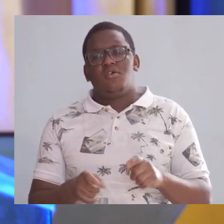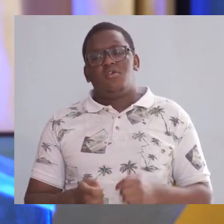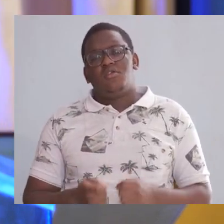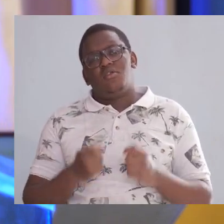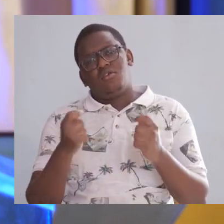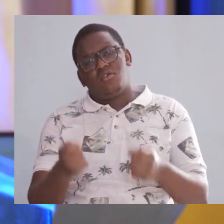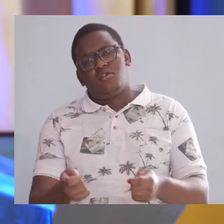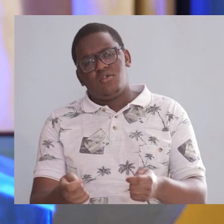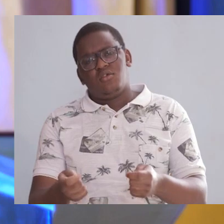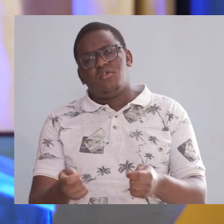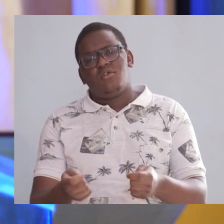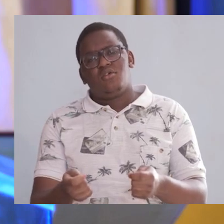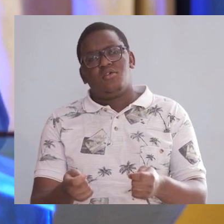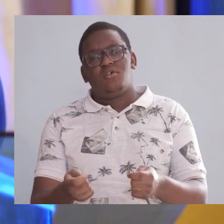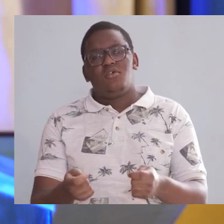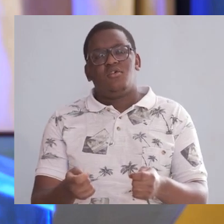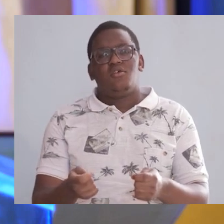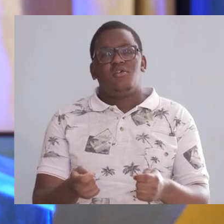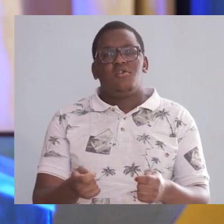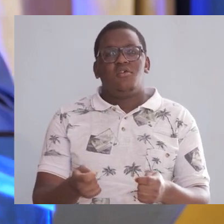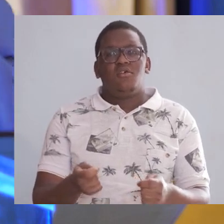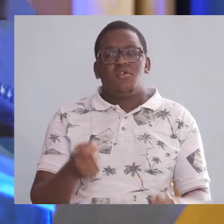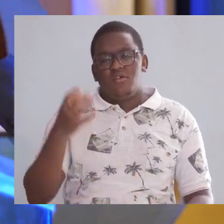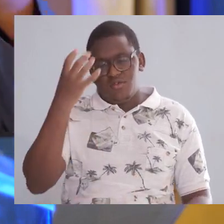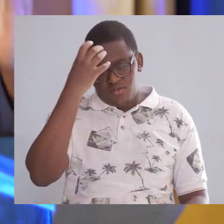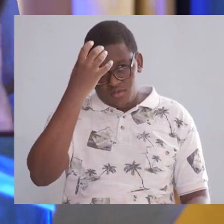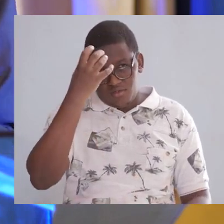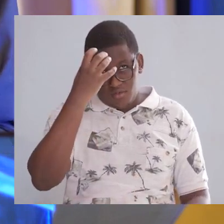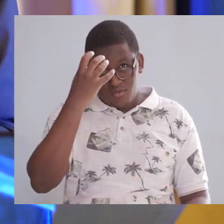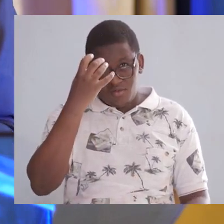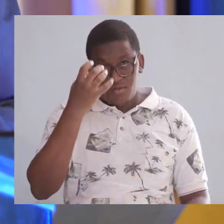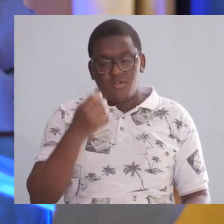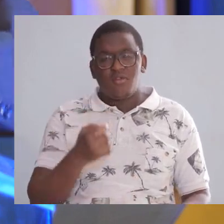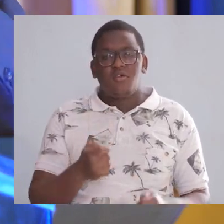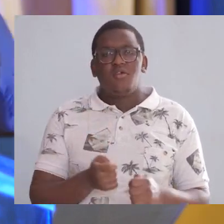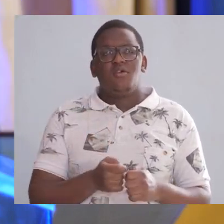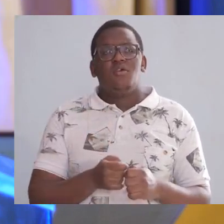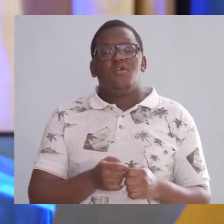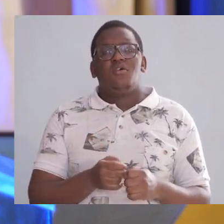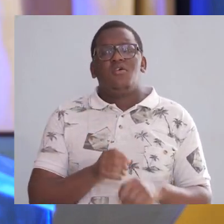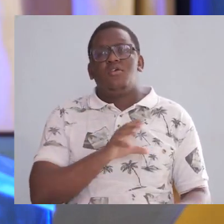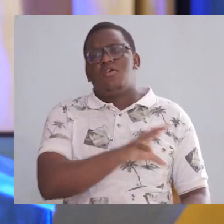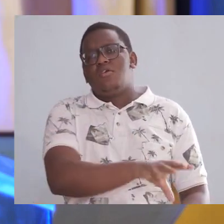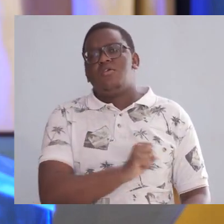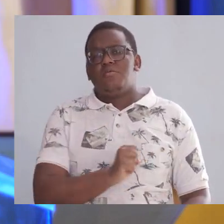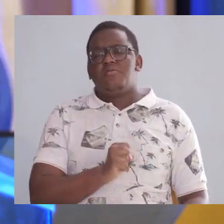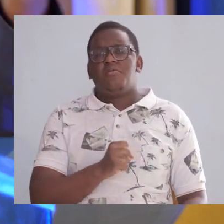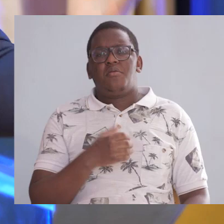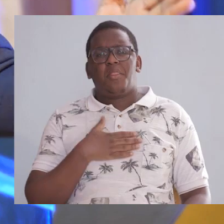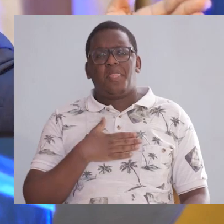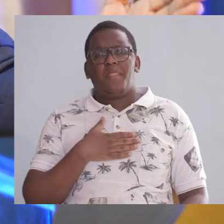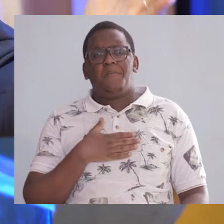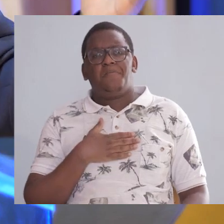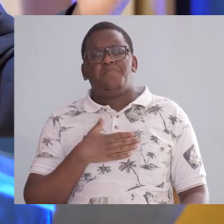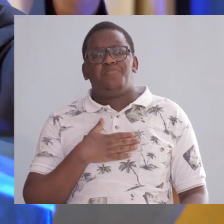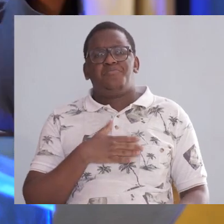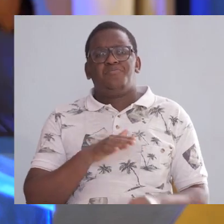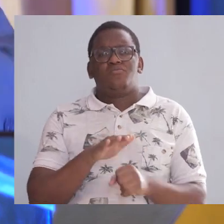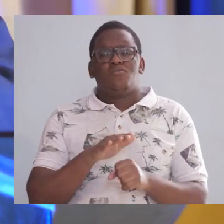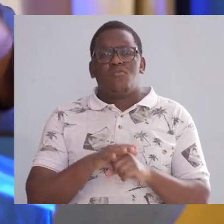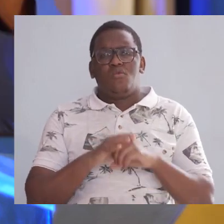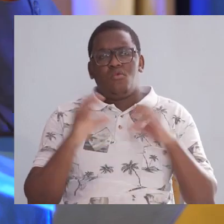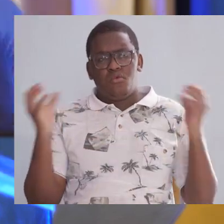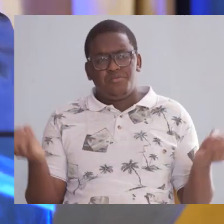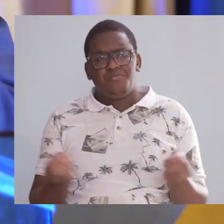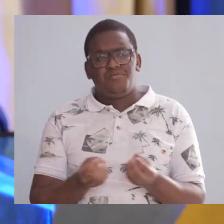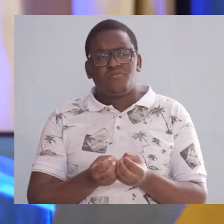offerings. You are cursed with a curse, for you have robbed me, even this whole nation. Bring all the